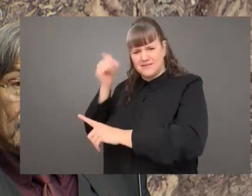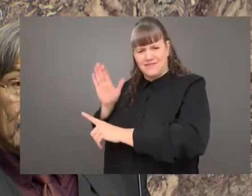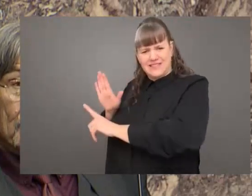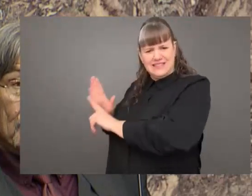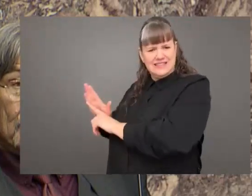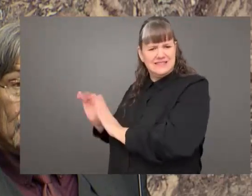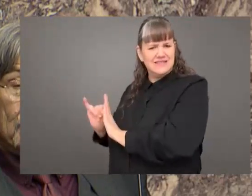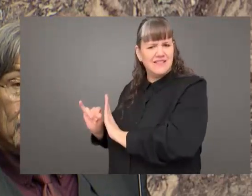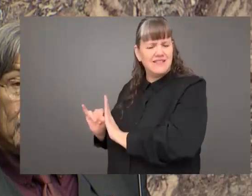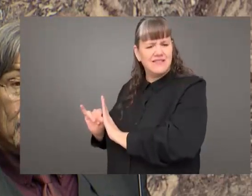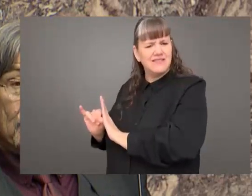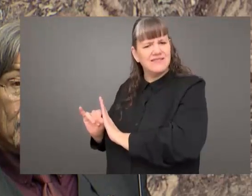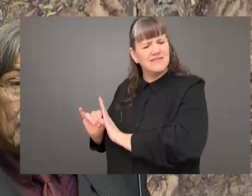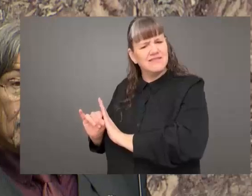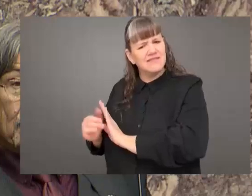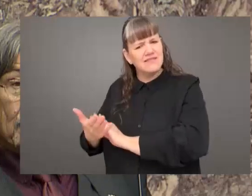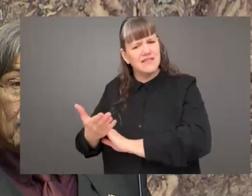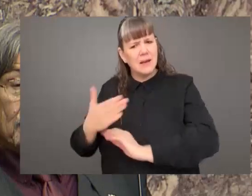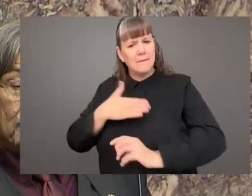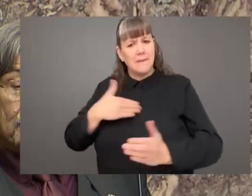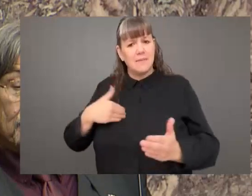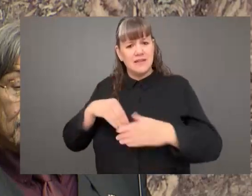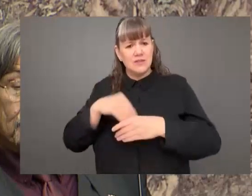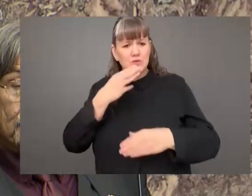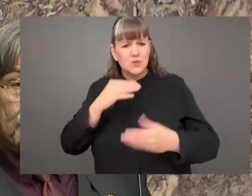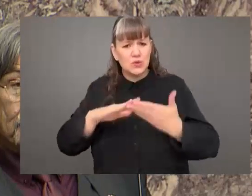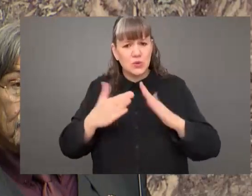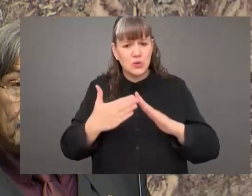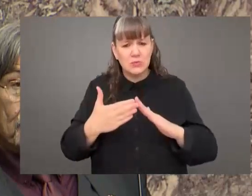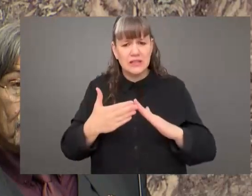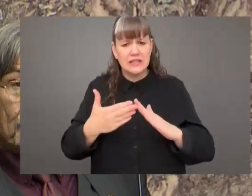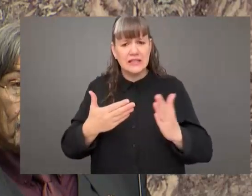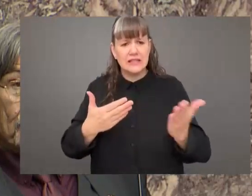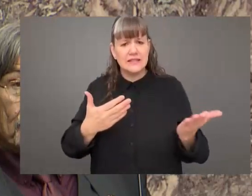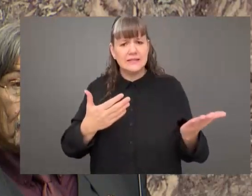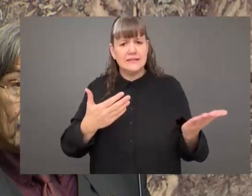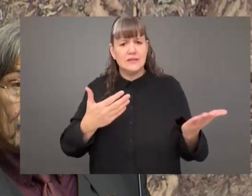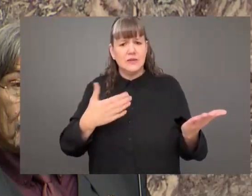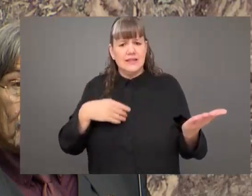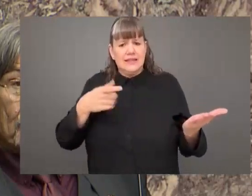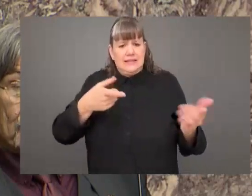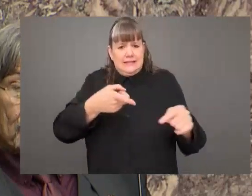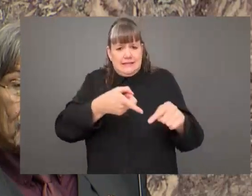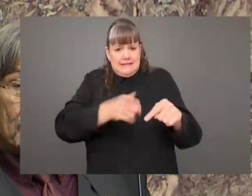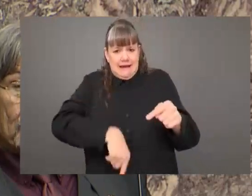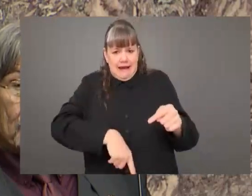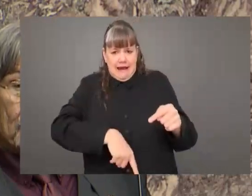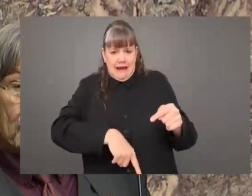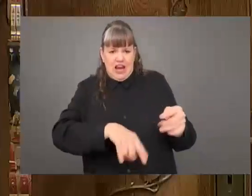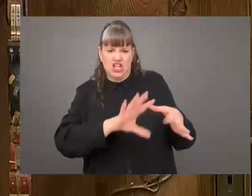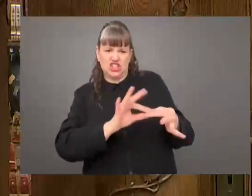out systemic anti-Semitism identified by his former minister, besides just setting up a hotline?